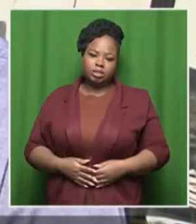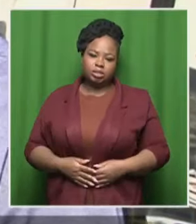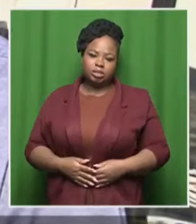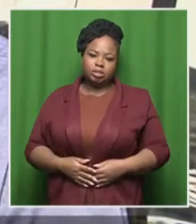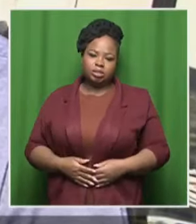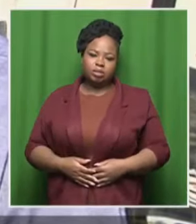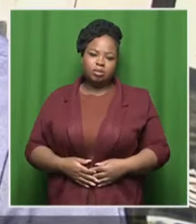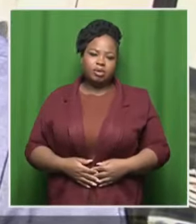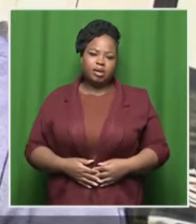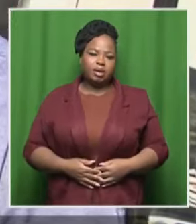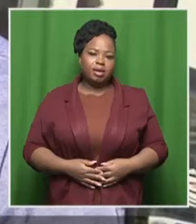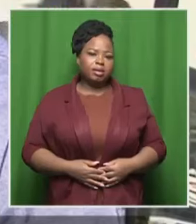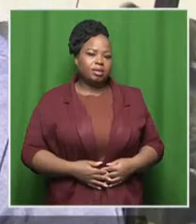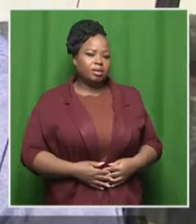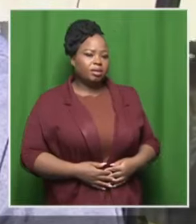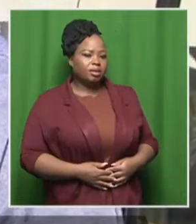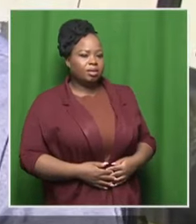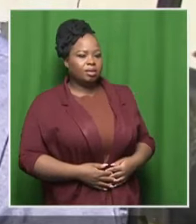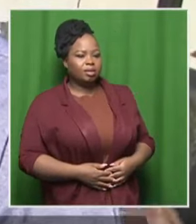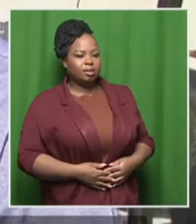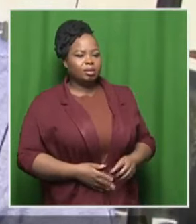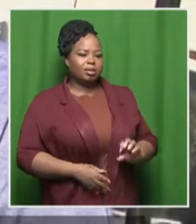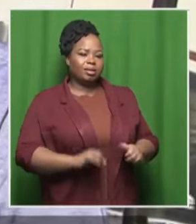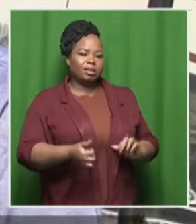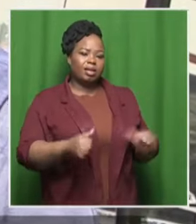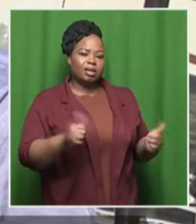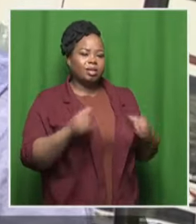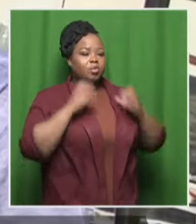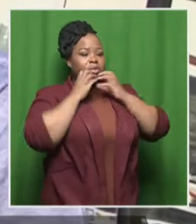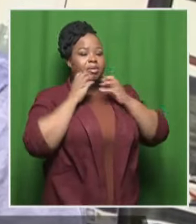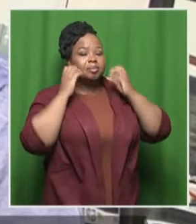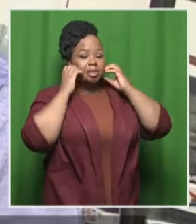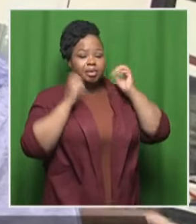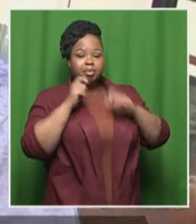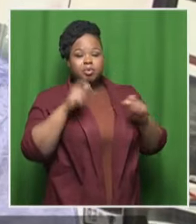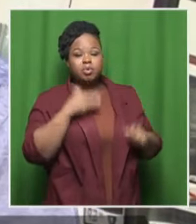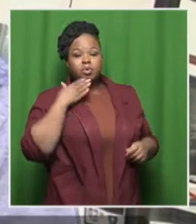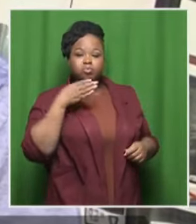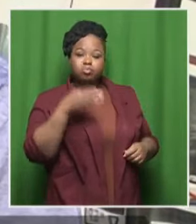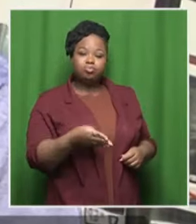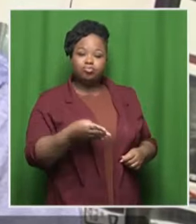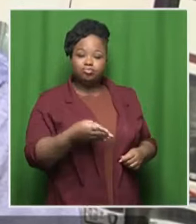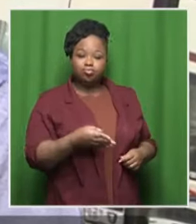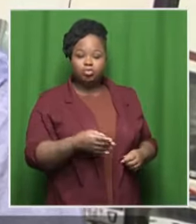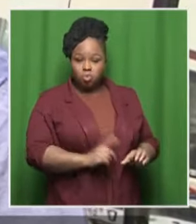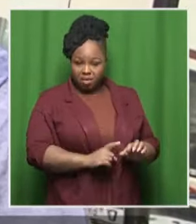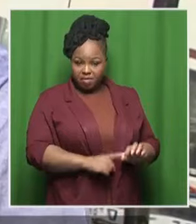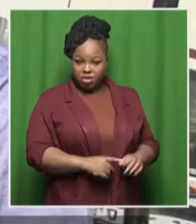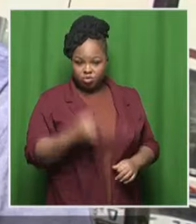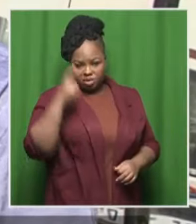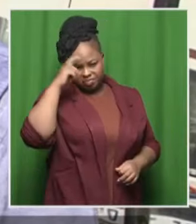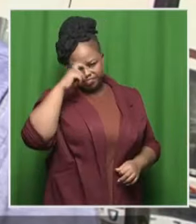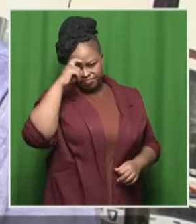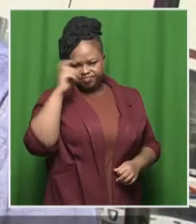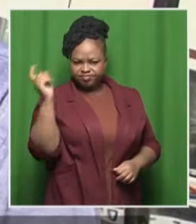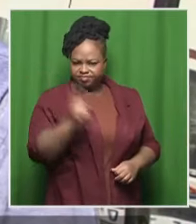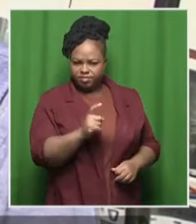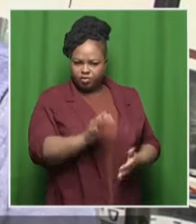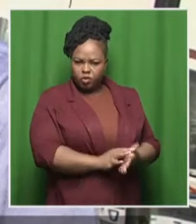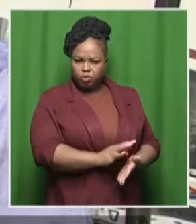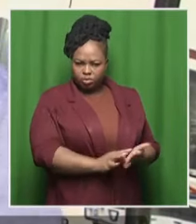Right. Yeah. And what would you say to other Mozambicans who are here, who are eligible to vote? Would you say it's a wise thing to do to come and